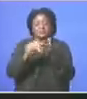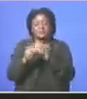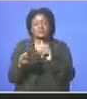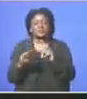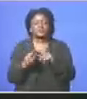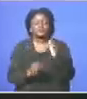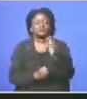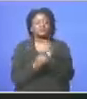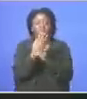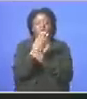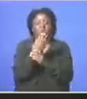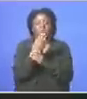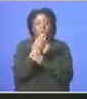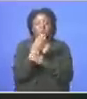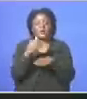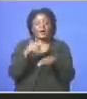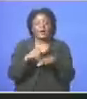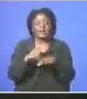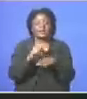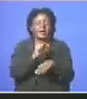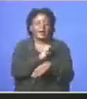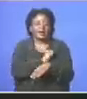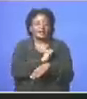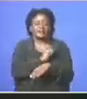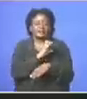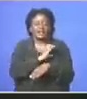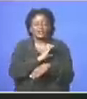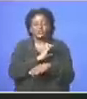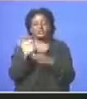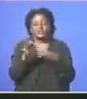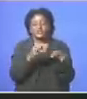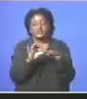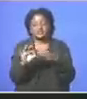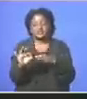Acklins, attending the Acklins Cascarilla Festival, Desmond Saunders, ZNS News.